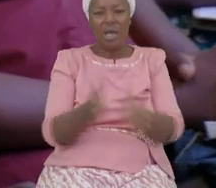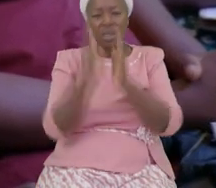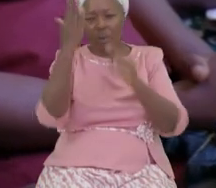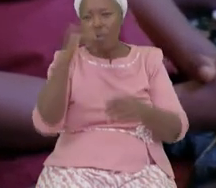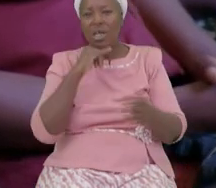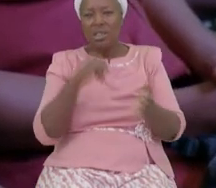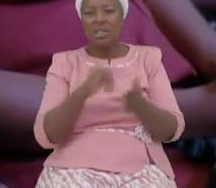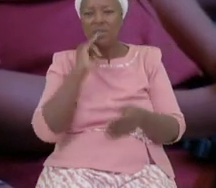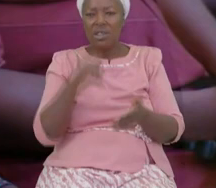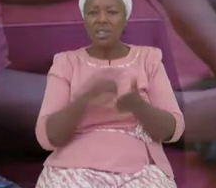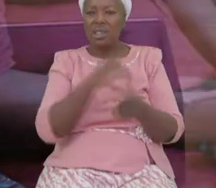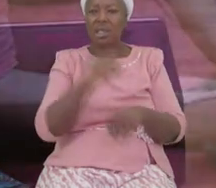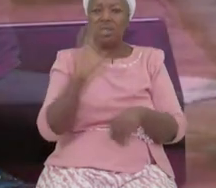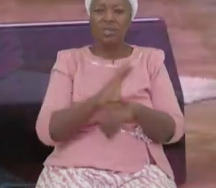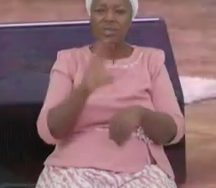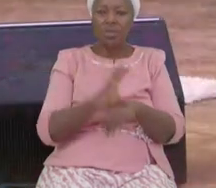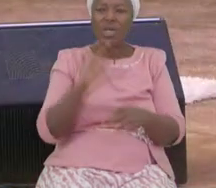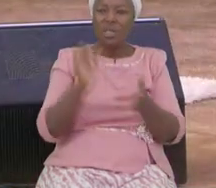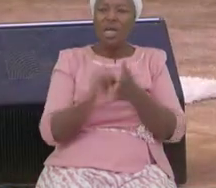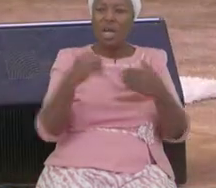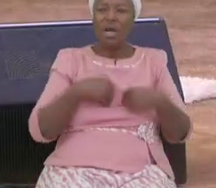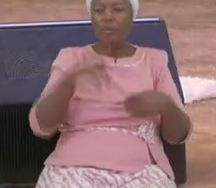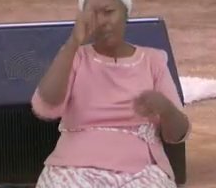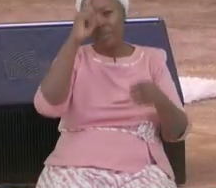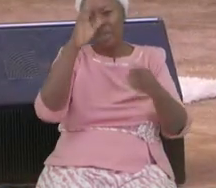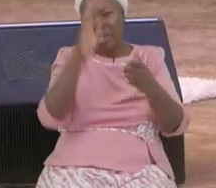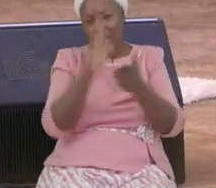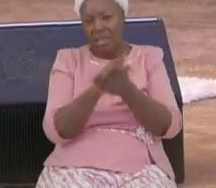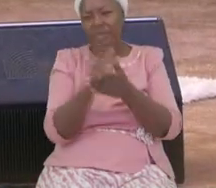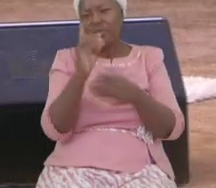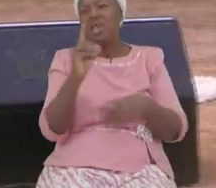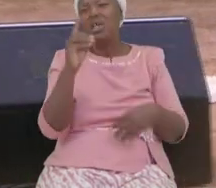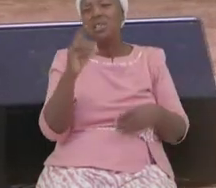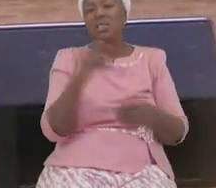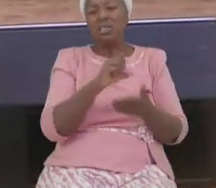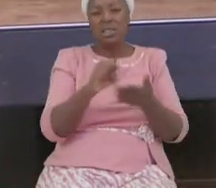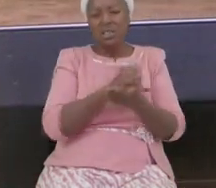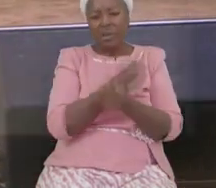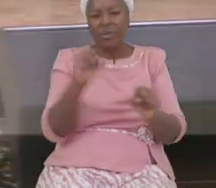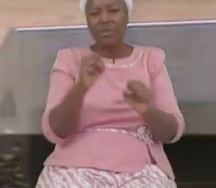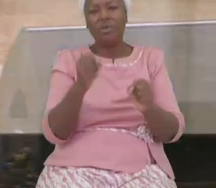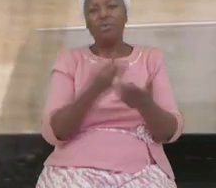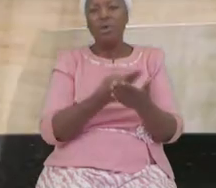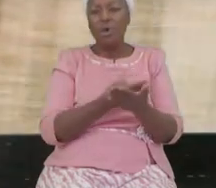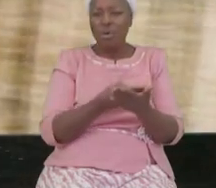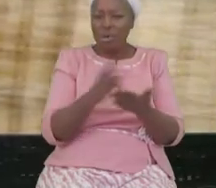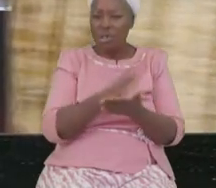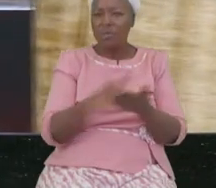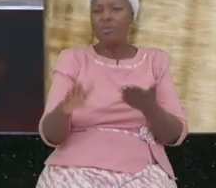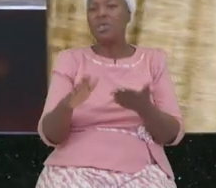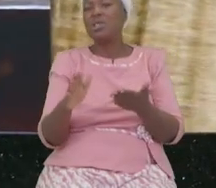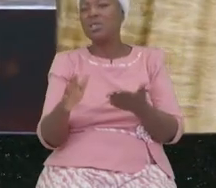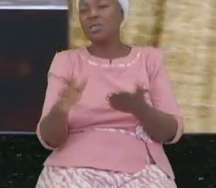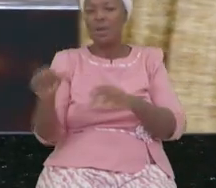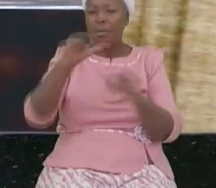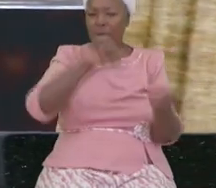it, you know, a church that has believed salvation, sanctification, Holy Ghost baptism for nearly 50 years,